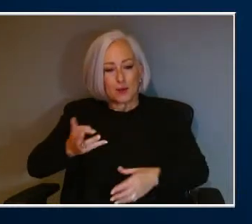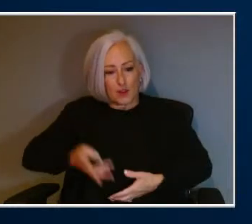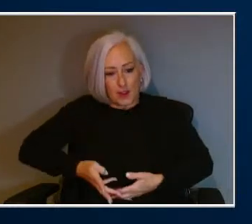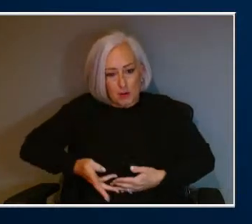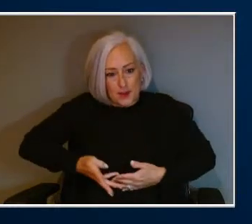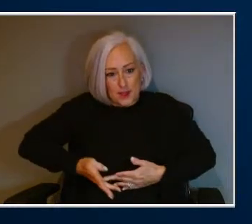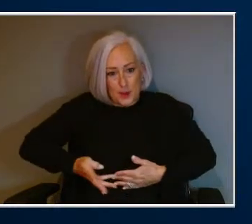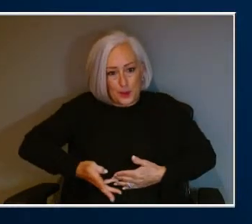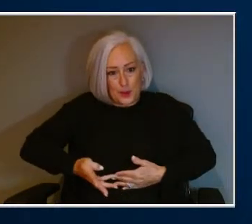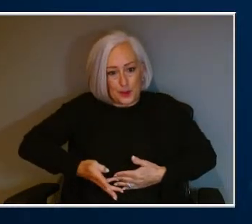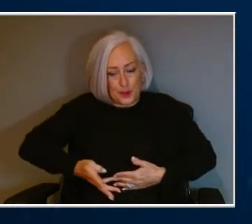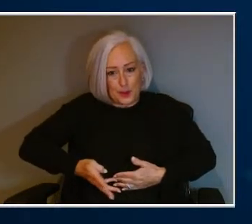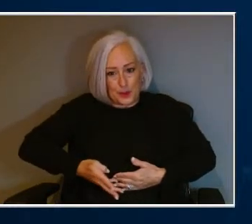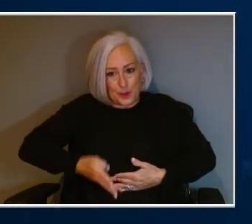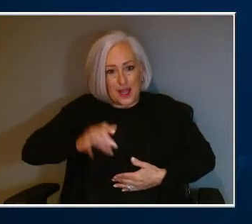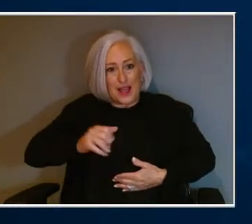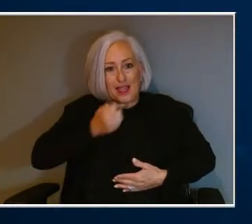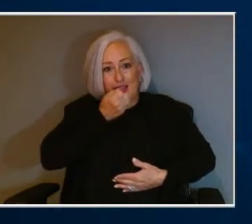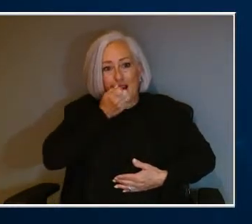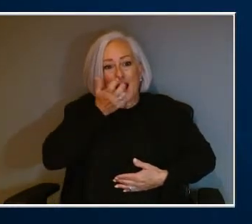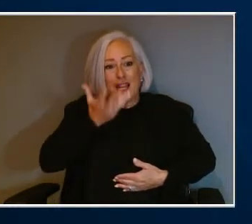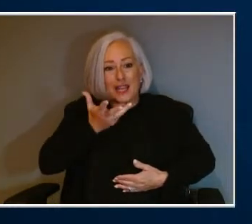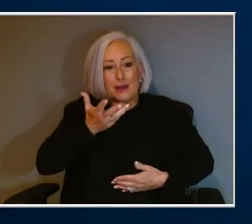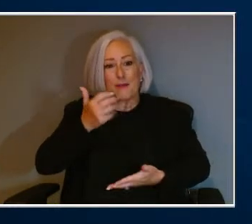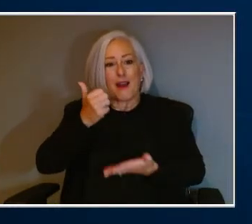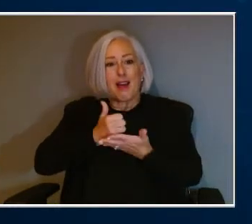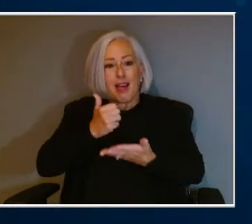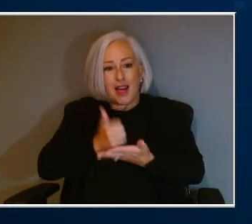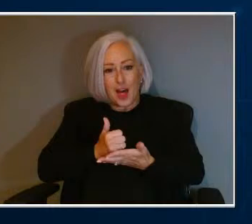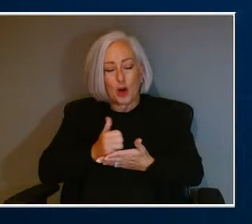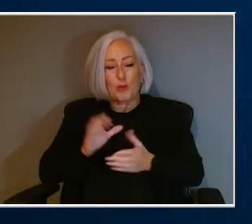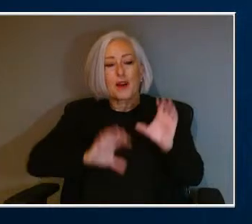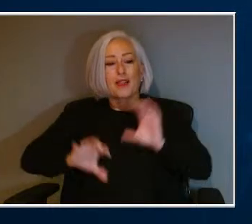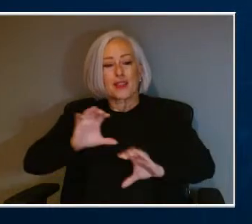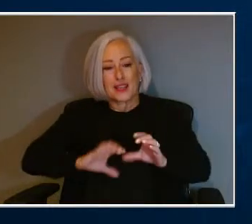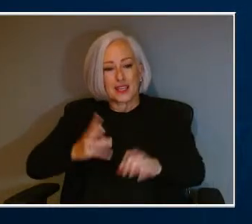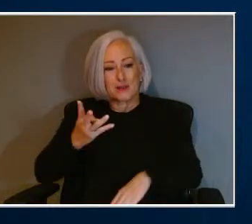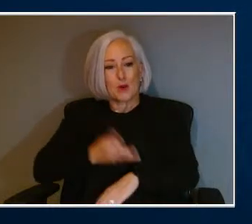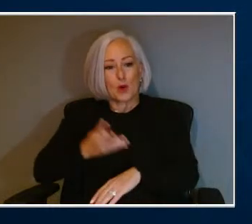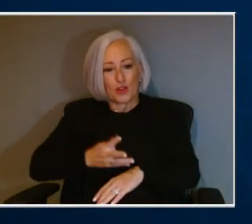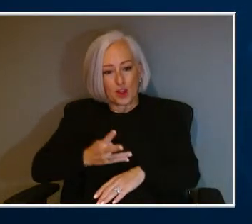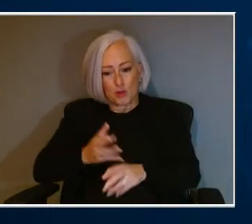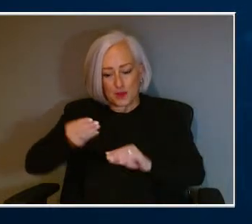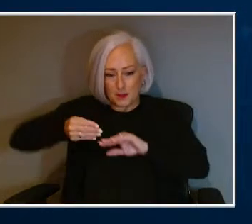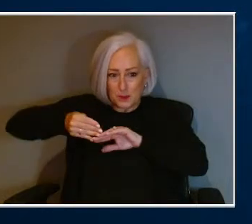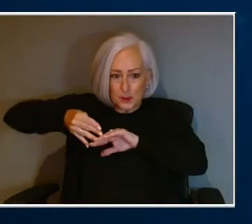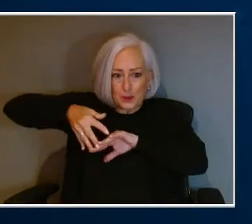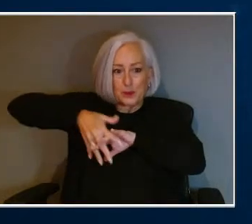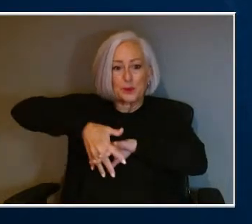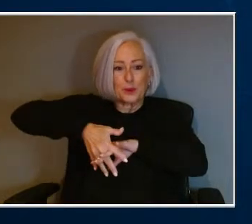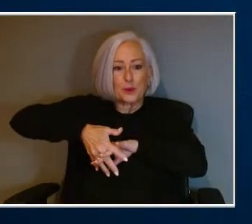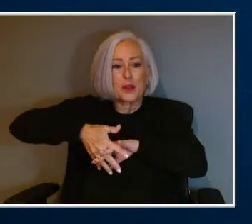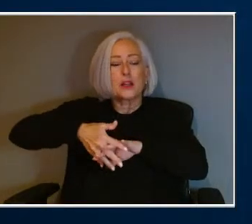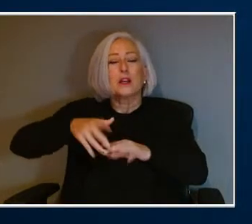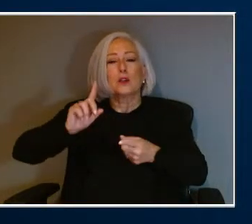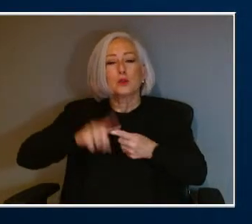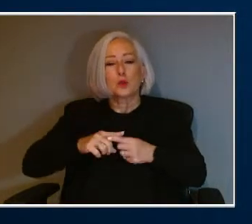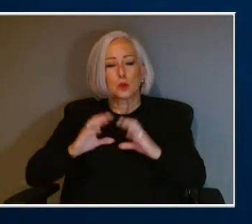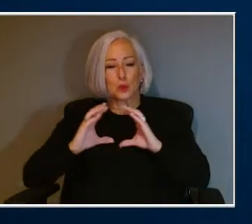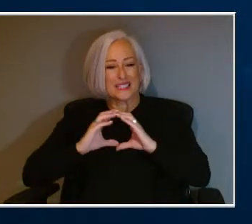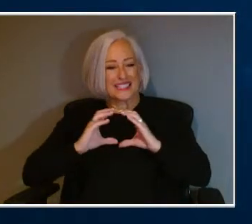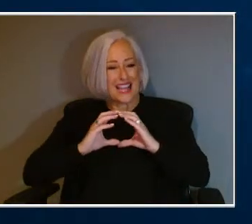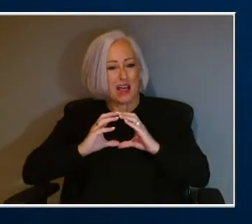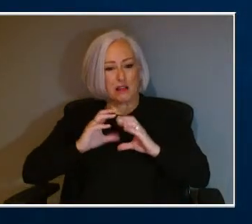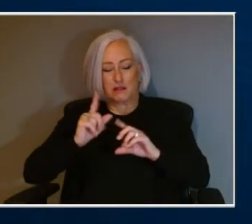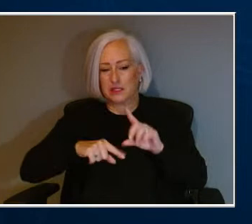heat helps the chemo penetrate better and take care of those cells, microscopic cells, which cannot be seen otherwise, and that way you get rid